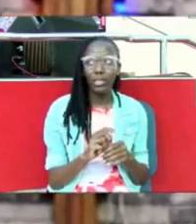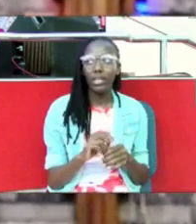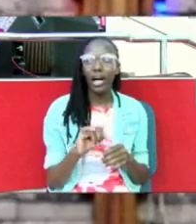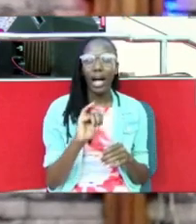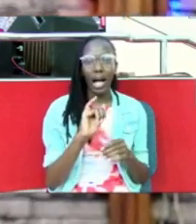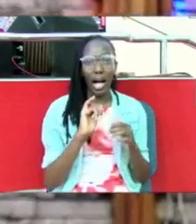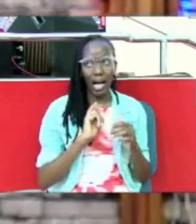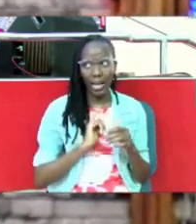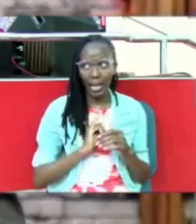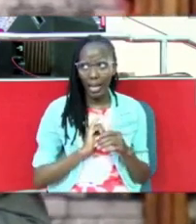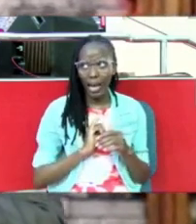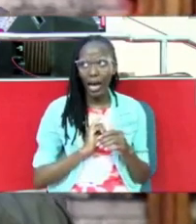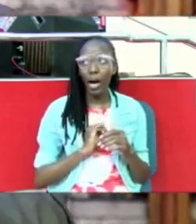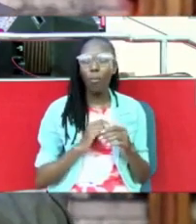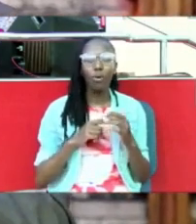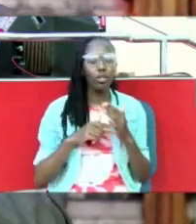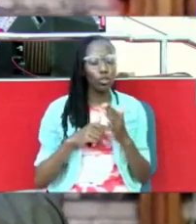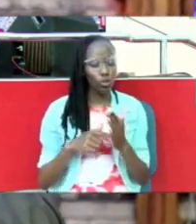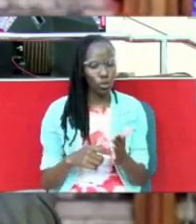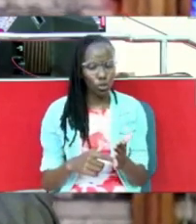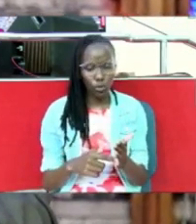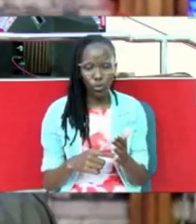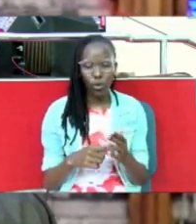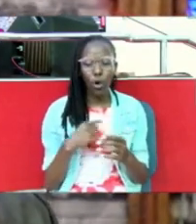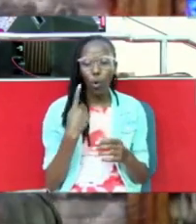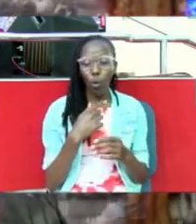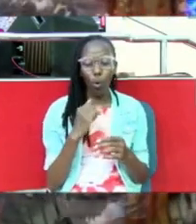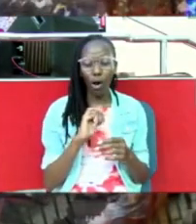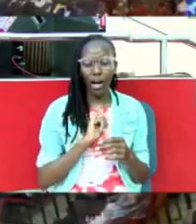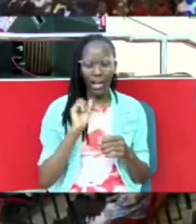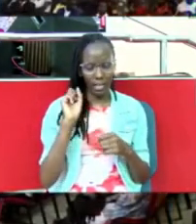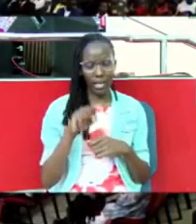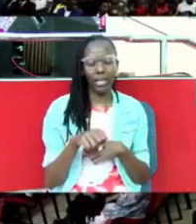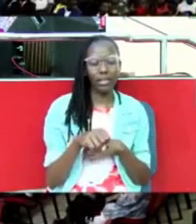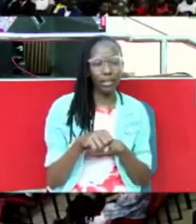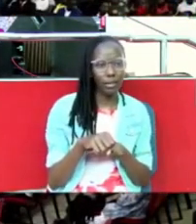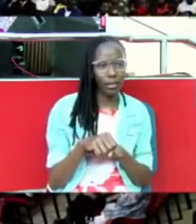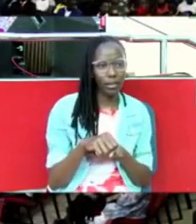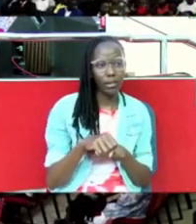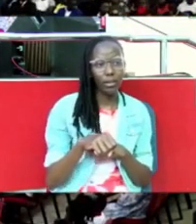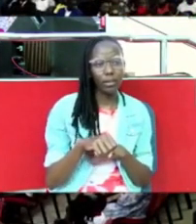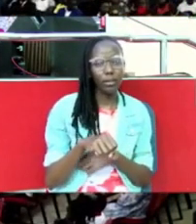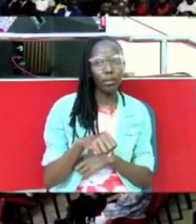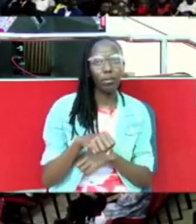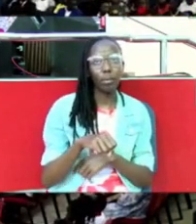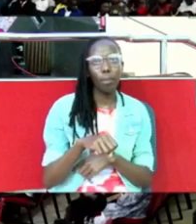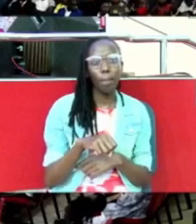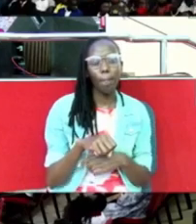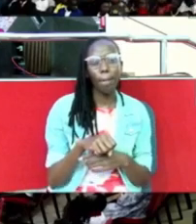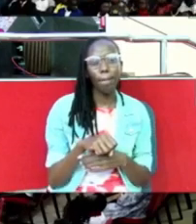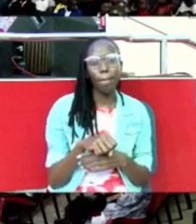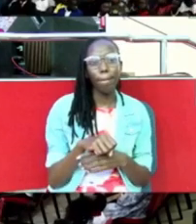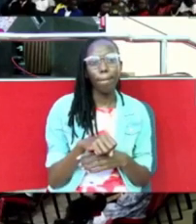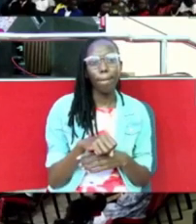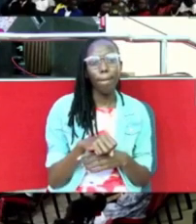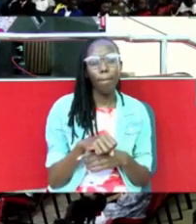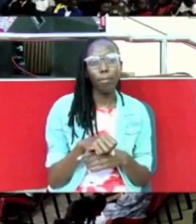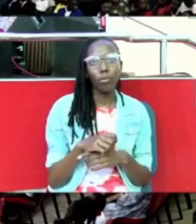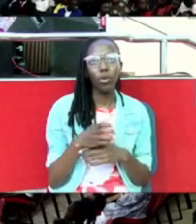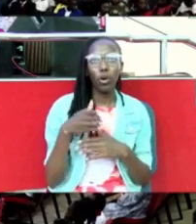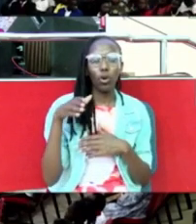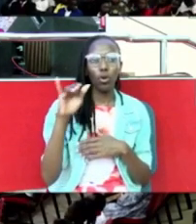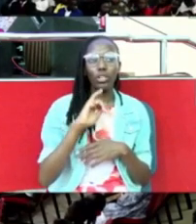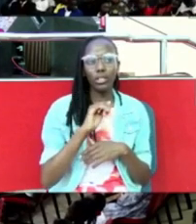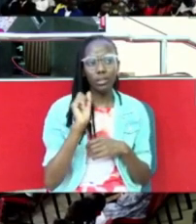determines the I can. Na yule ambaye aliye anamaanisha yale ambayo tunaweza fanya. God is